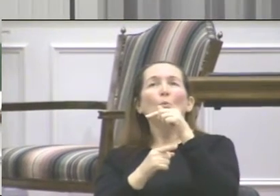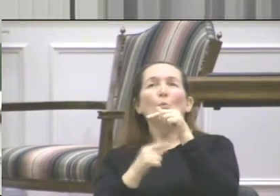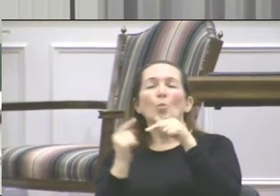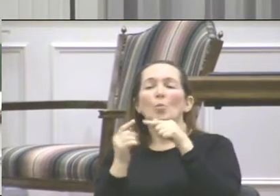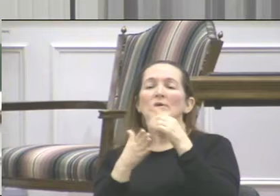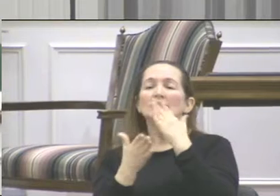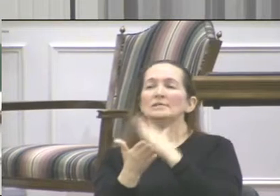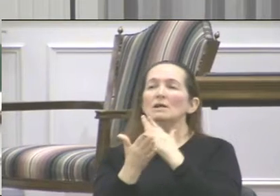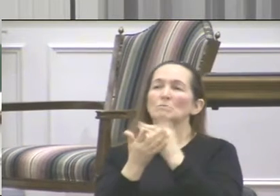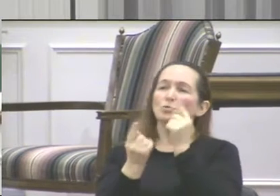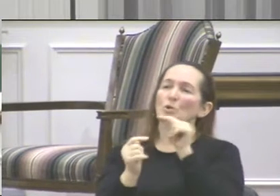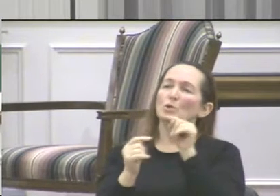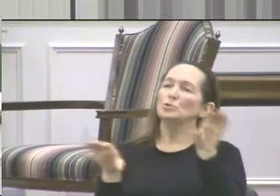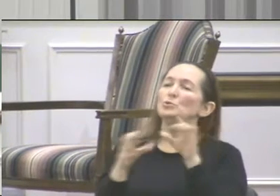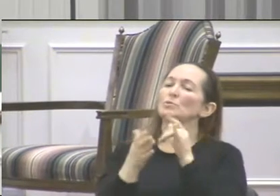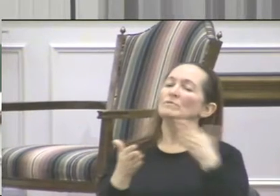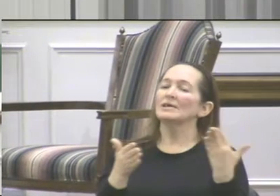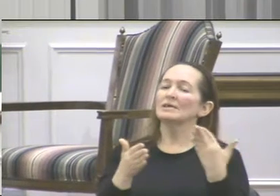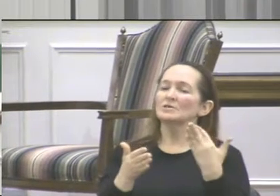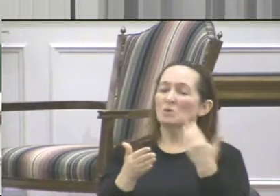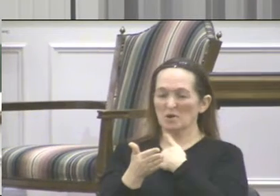Him.